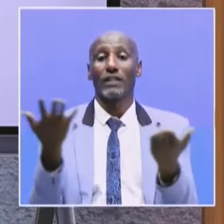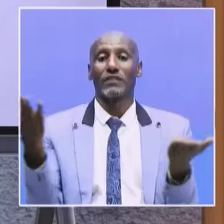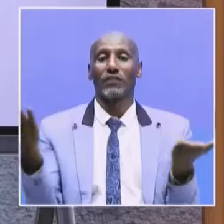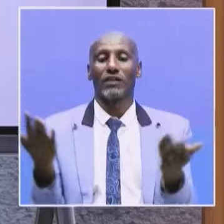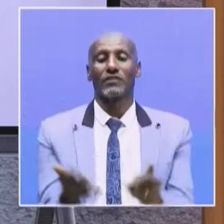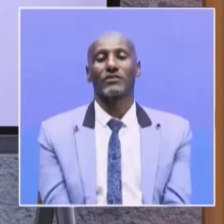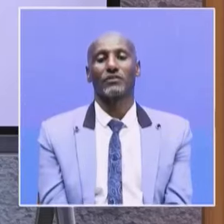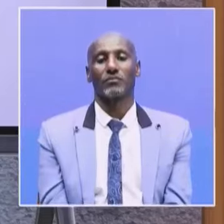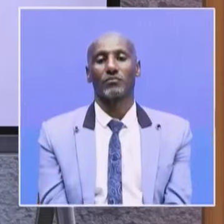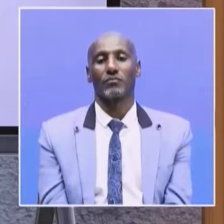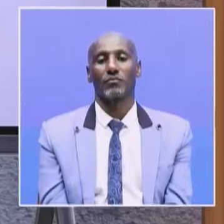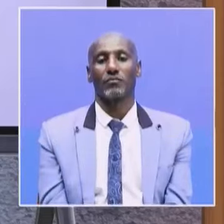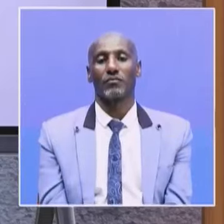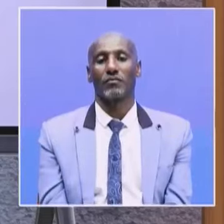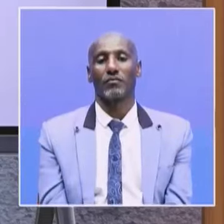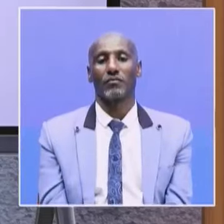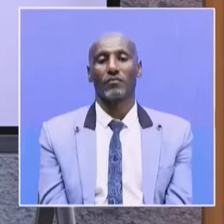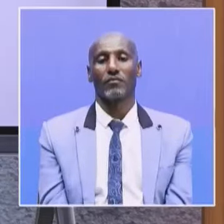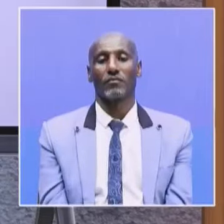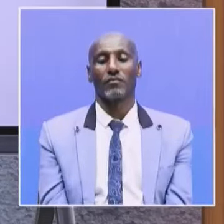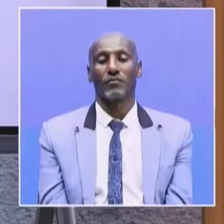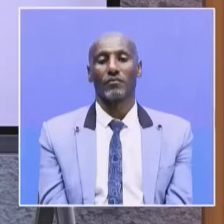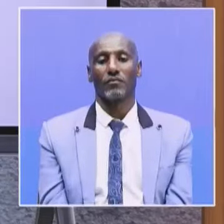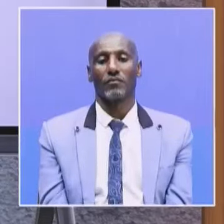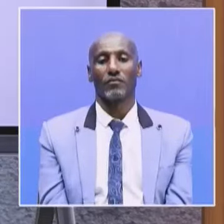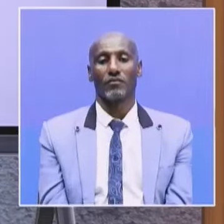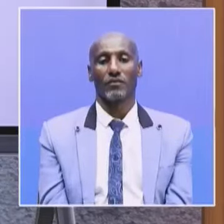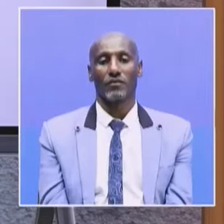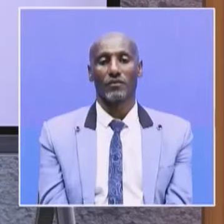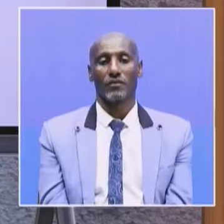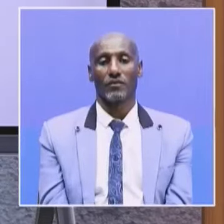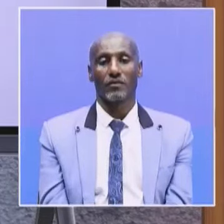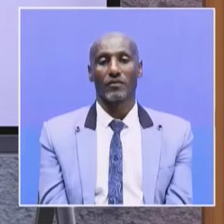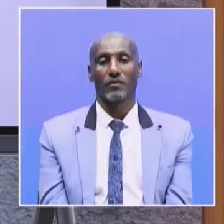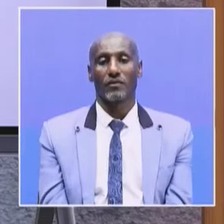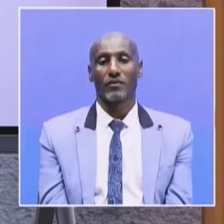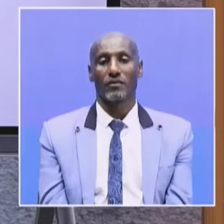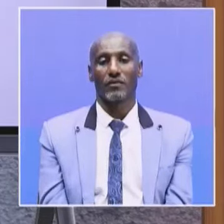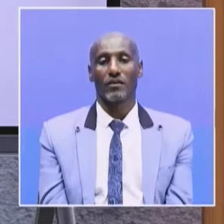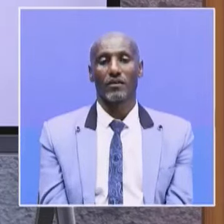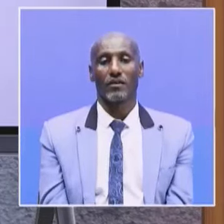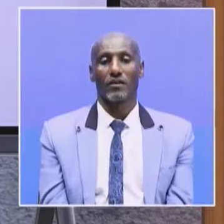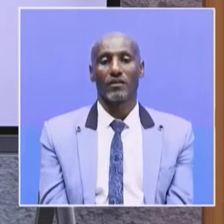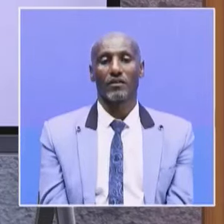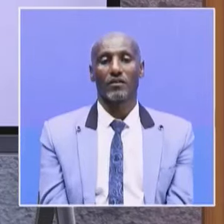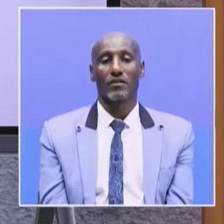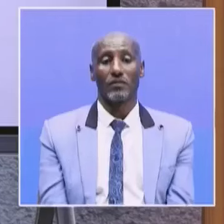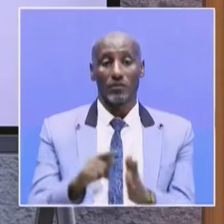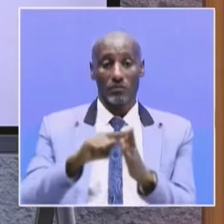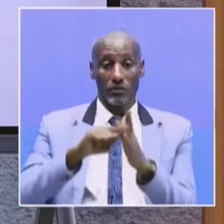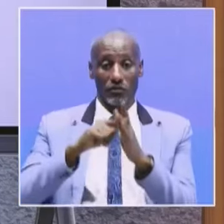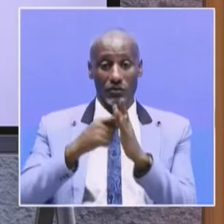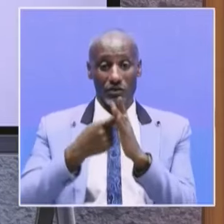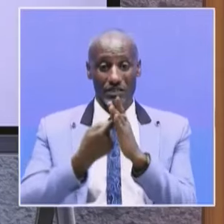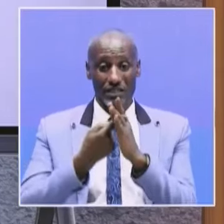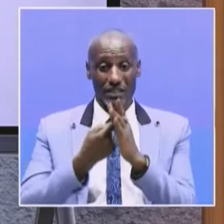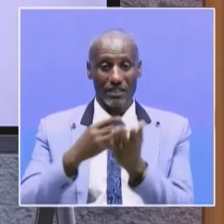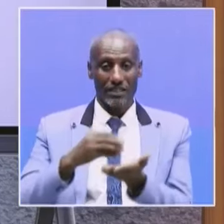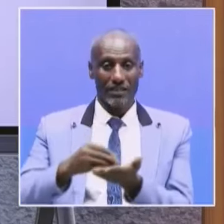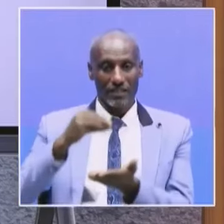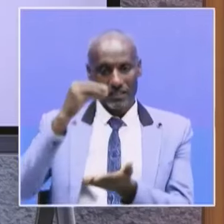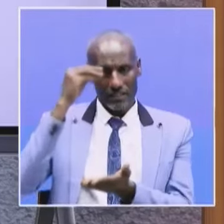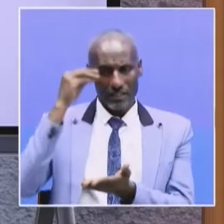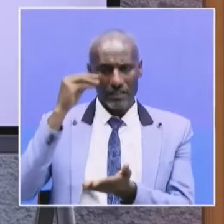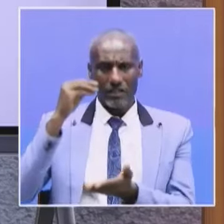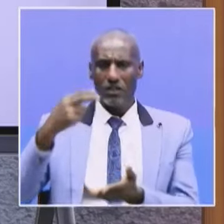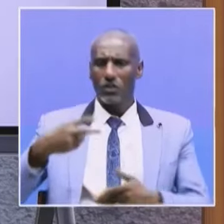what? Quantifiers. So when we come to here, before start the lesson or start the quantifiers, do you